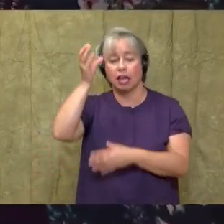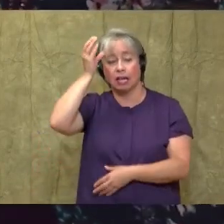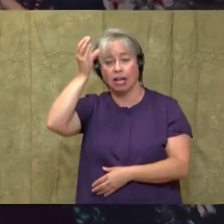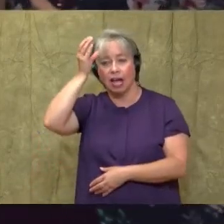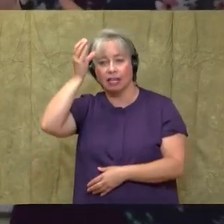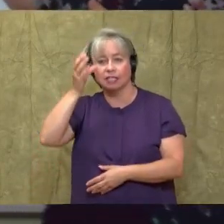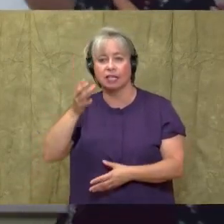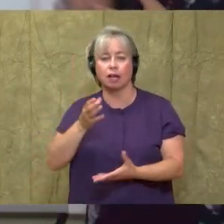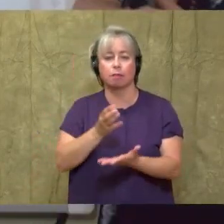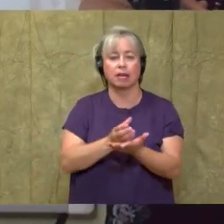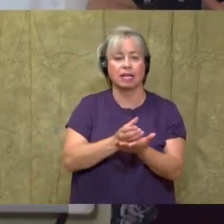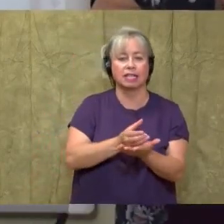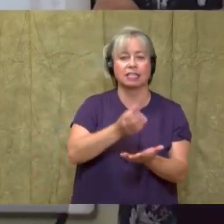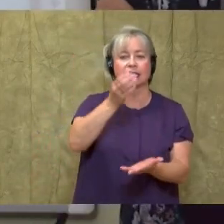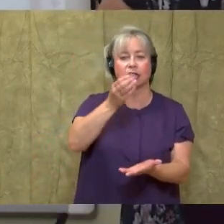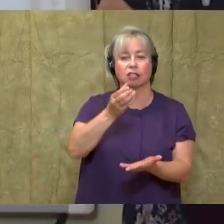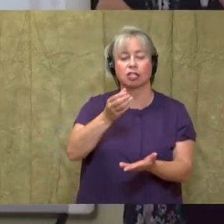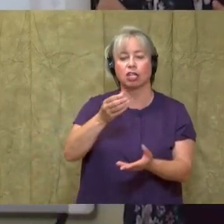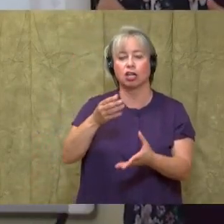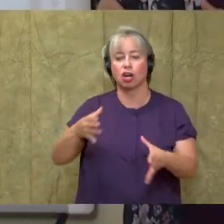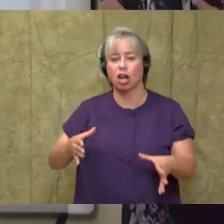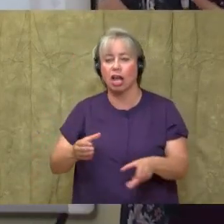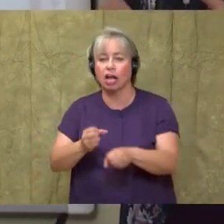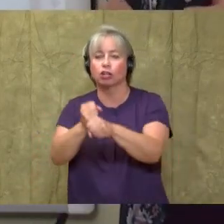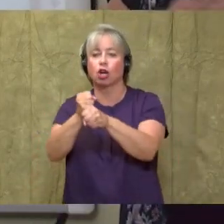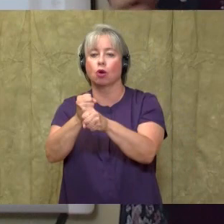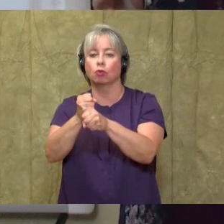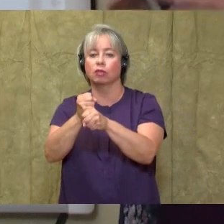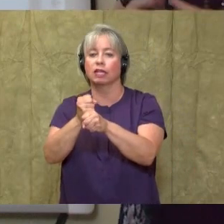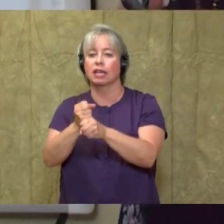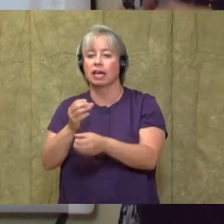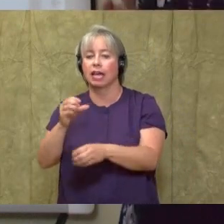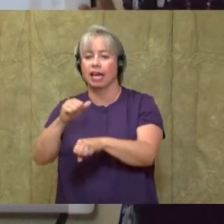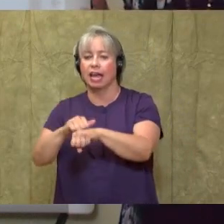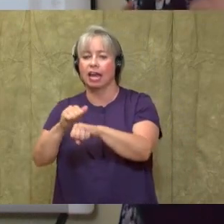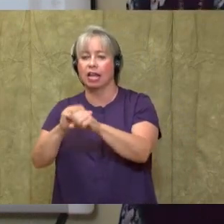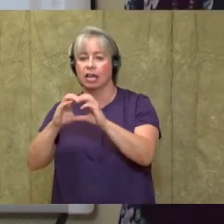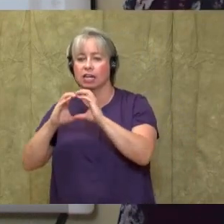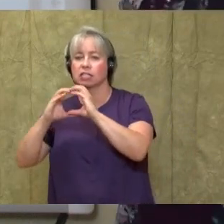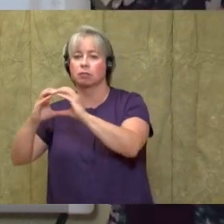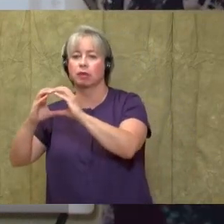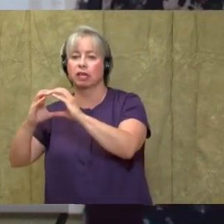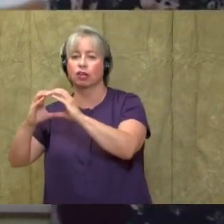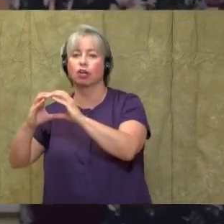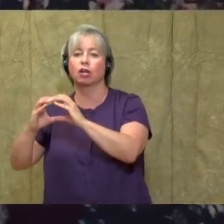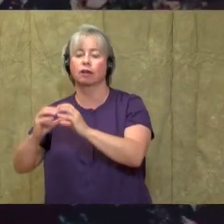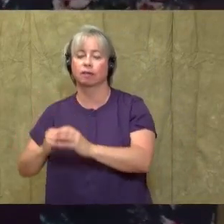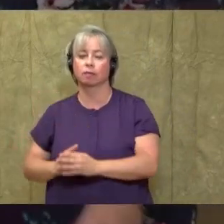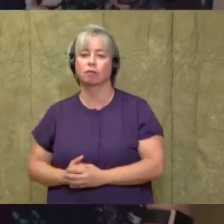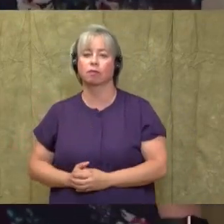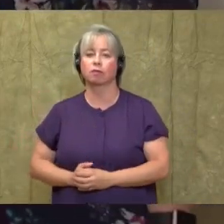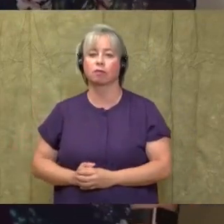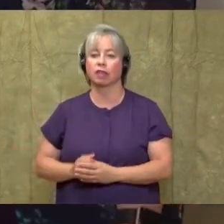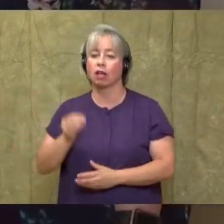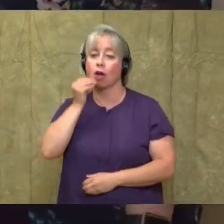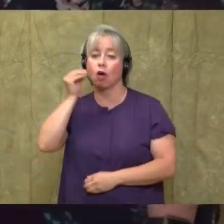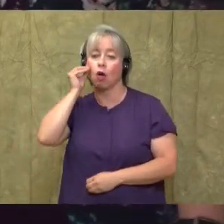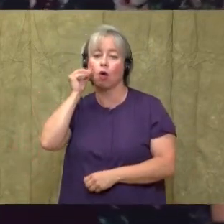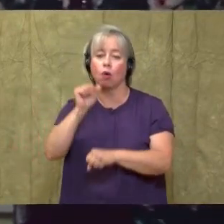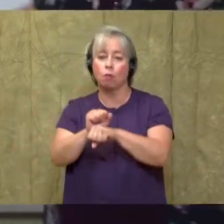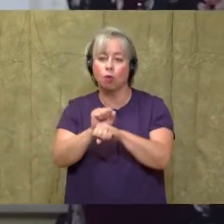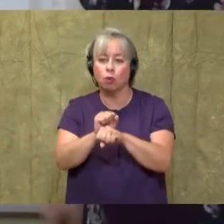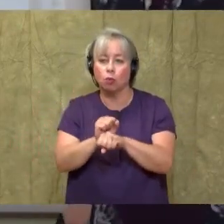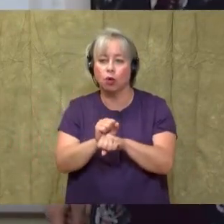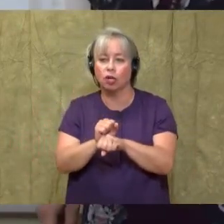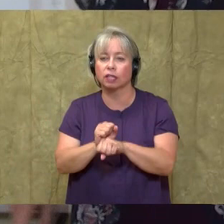sphere. Your homework, you have homework, other than what your teacher has assigned you, I'm also assigning you some, is to find an example of each